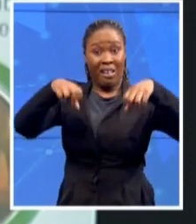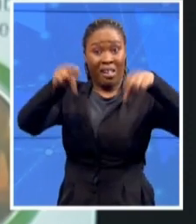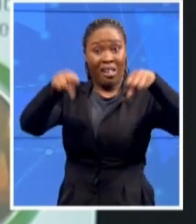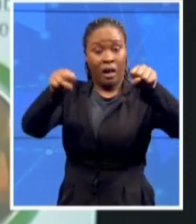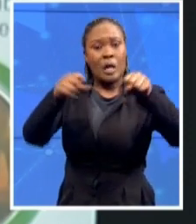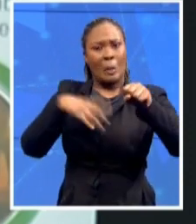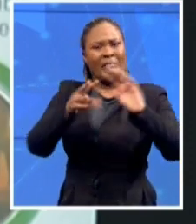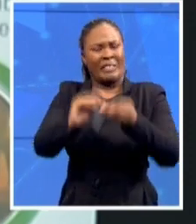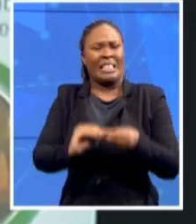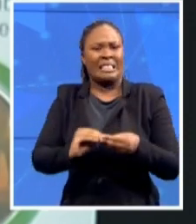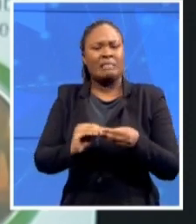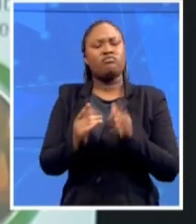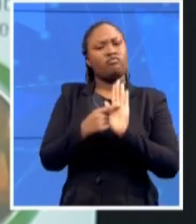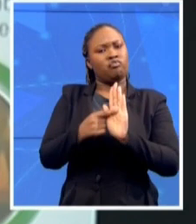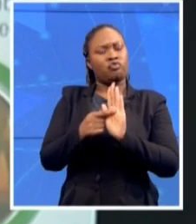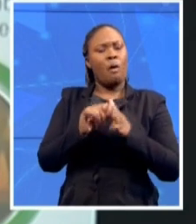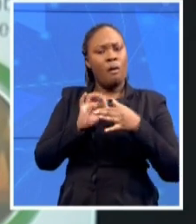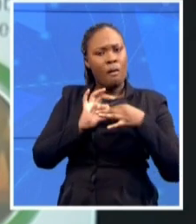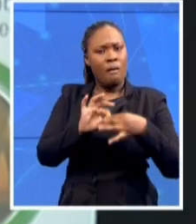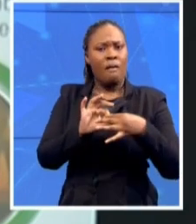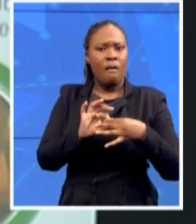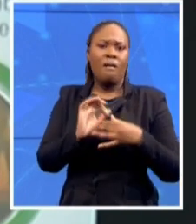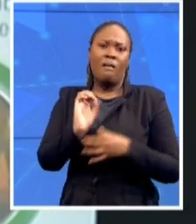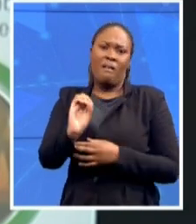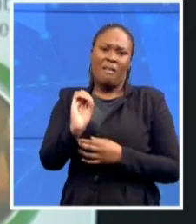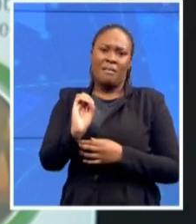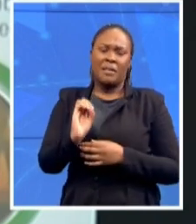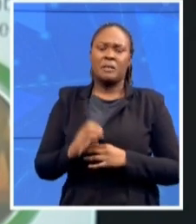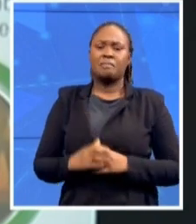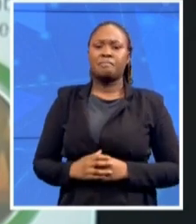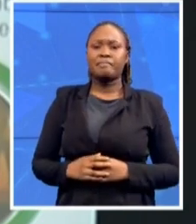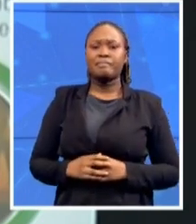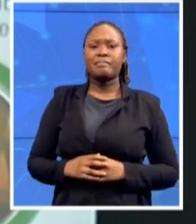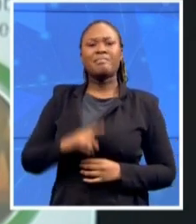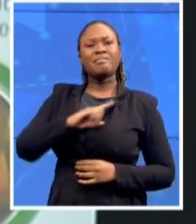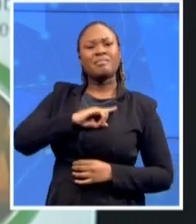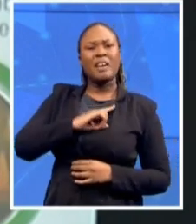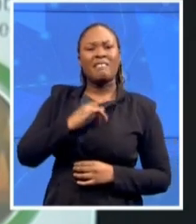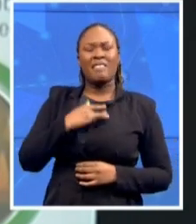we strongly believe that we do not need Section 34 determination.